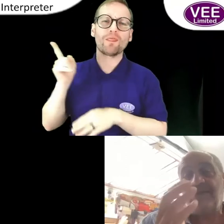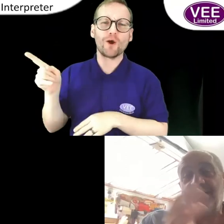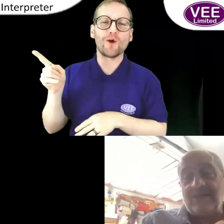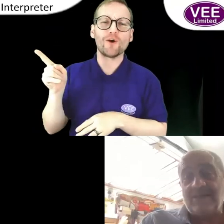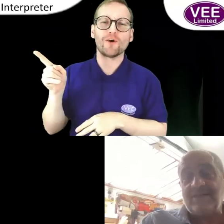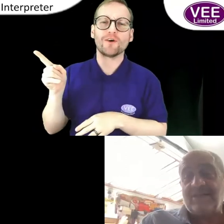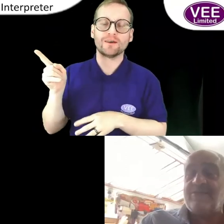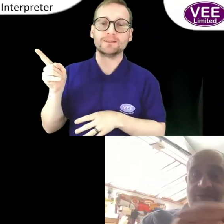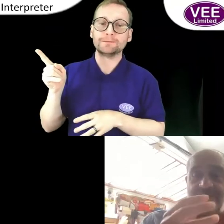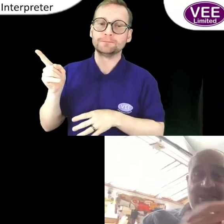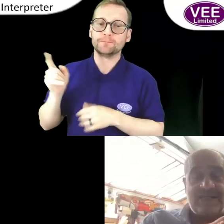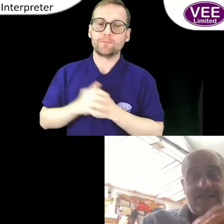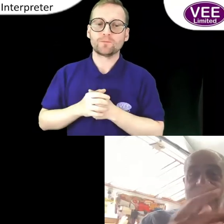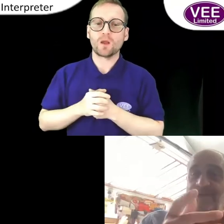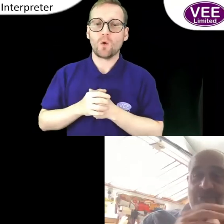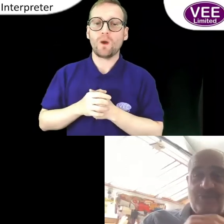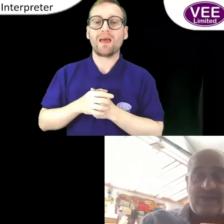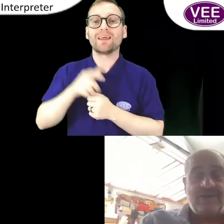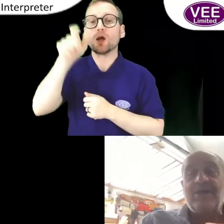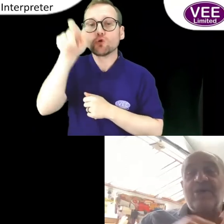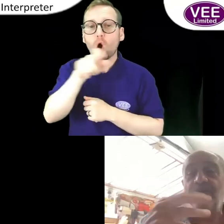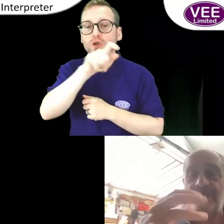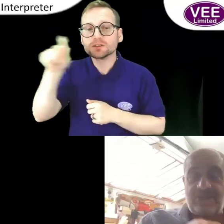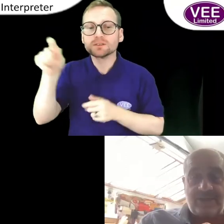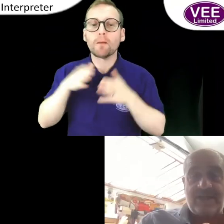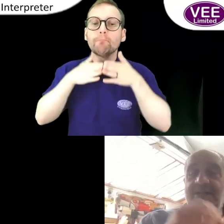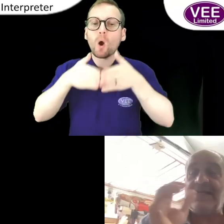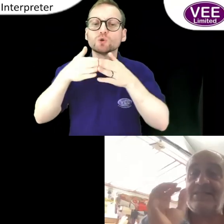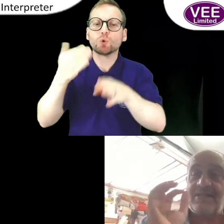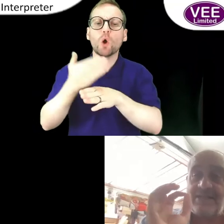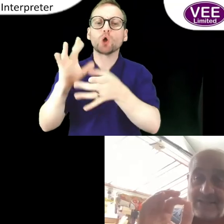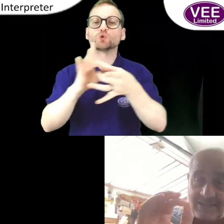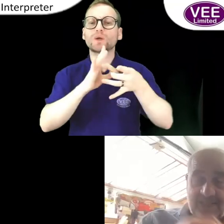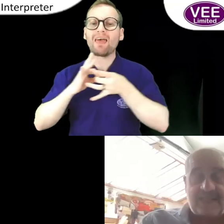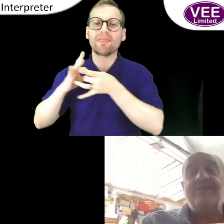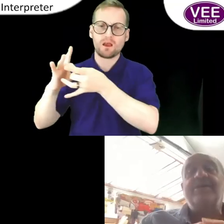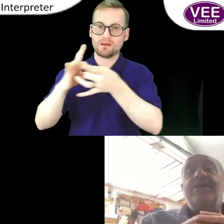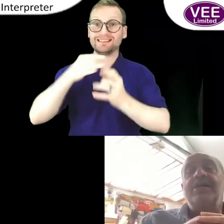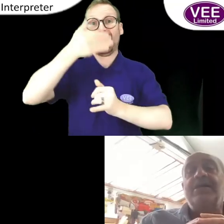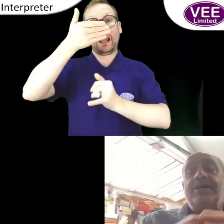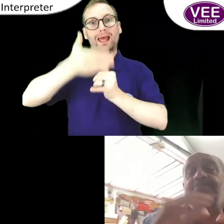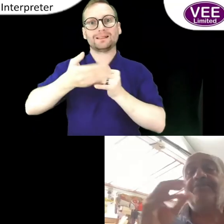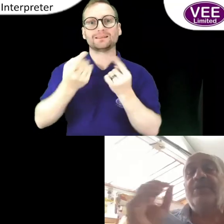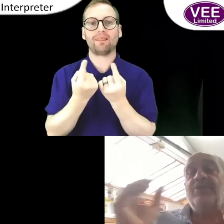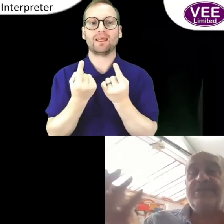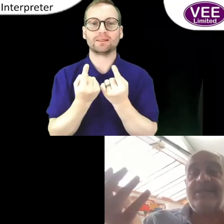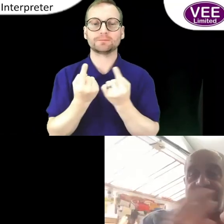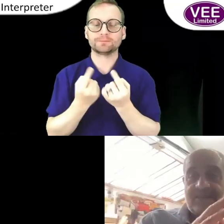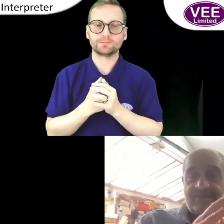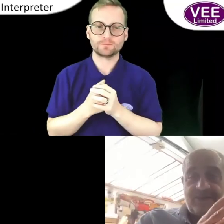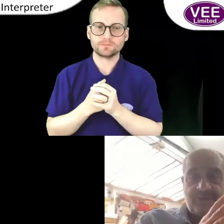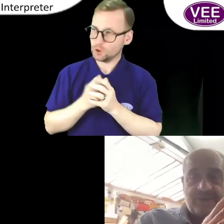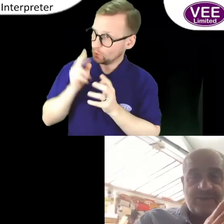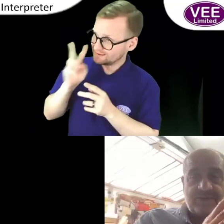where the cross and the boats were working together as the last thing you see